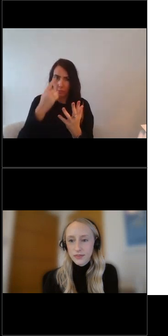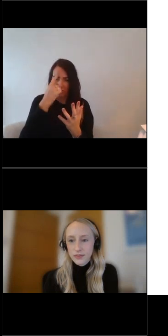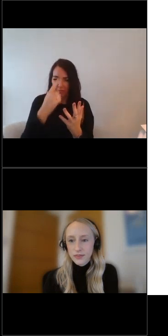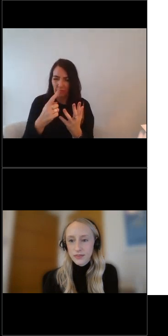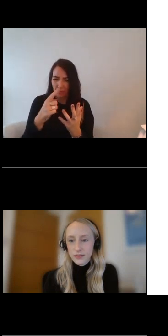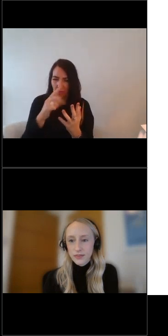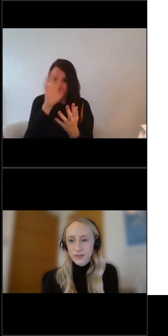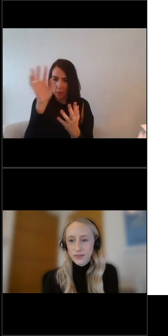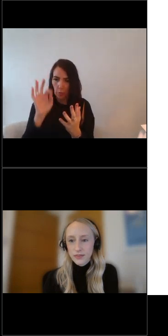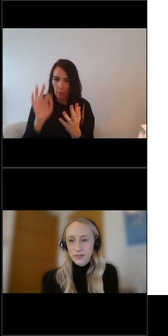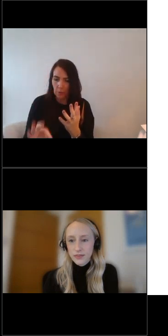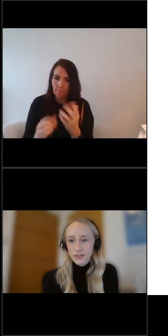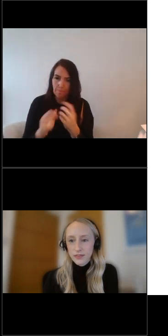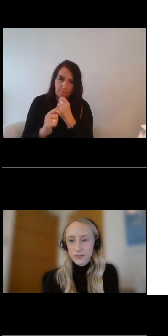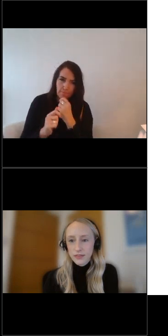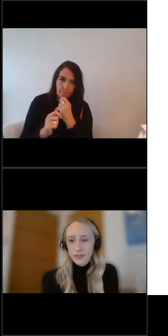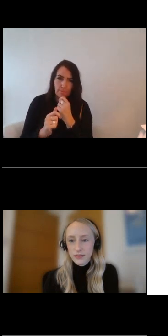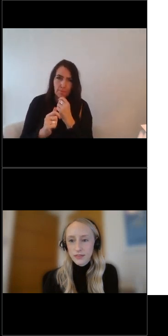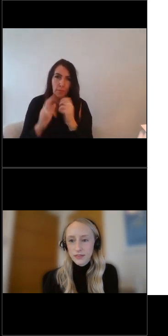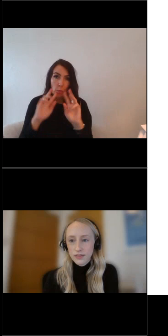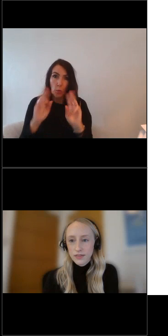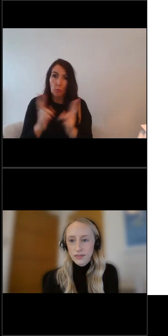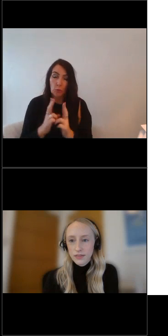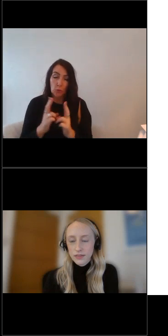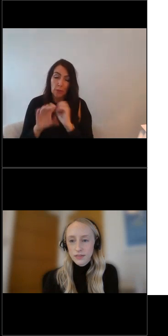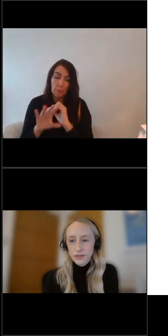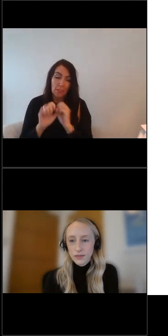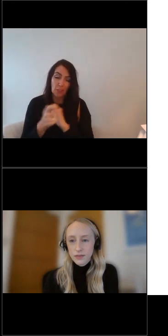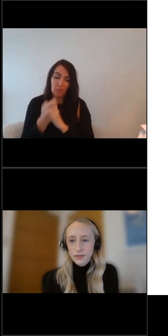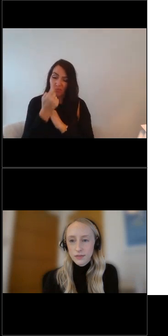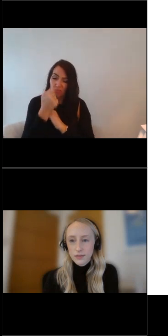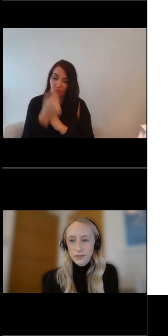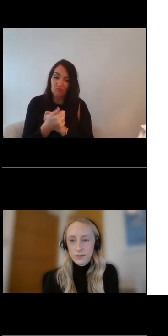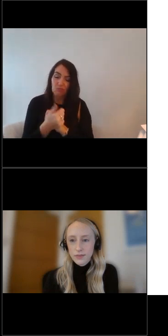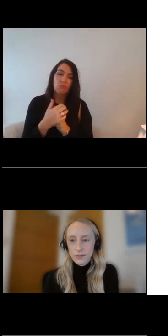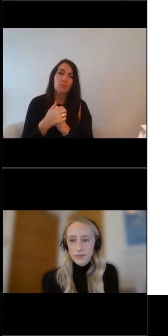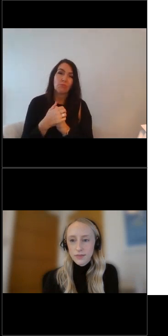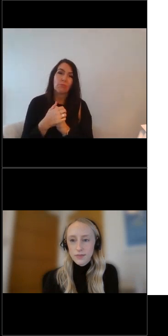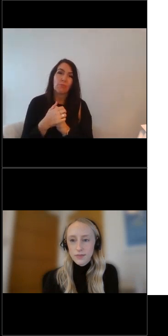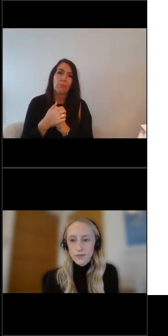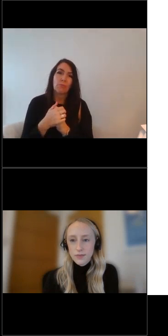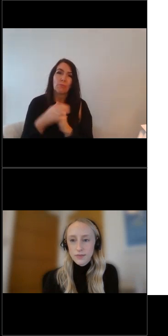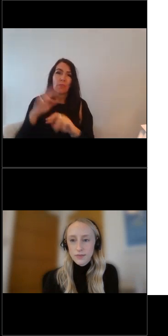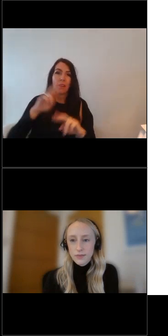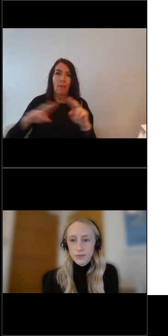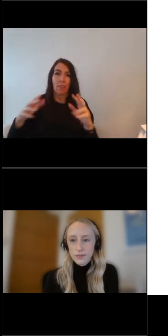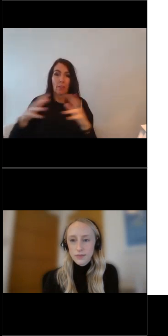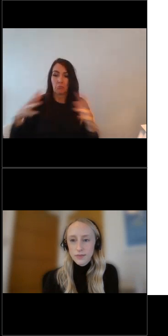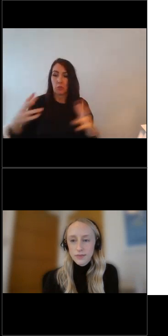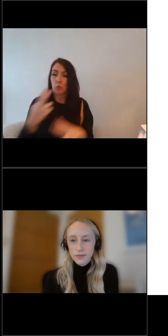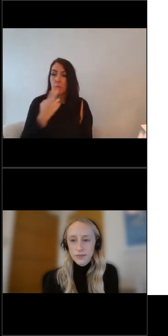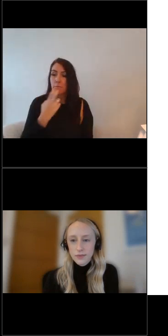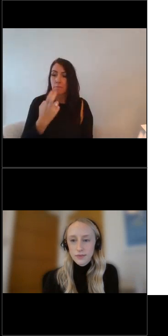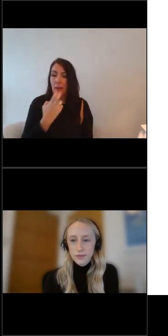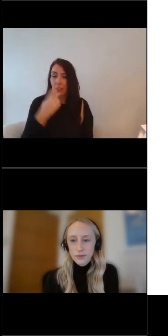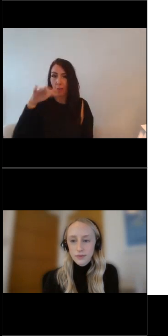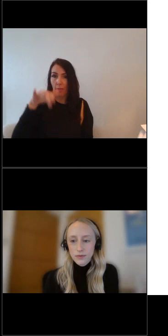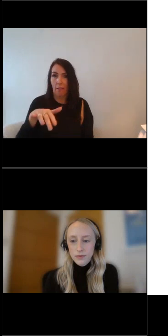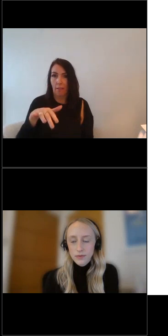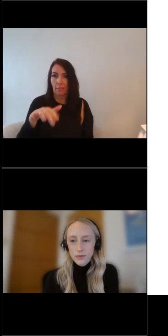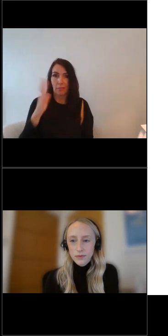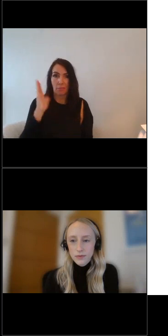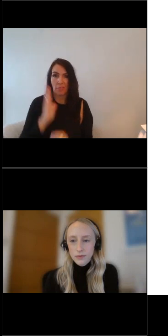that that's not going to reduce emissions by very much. And actually, if you've got a decent sized battery on that vehicle, it might never